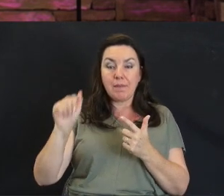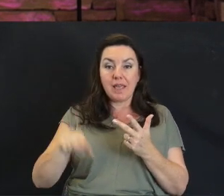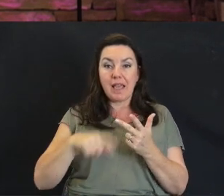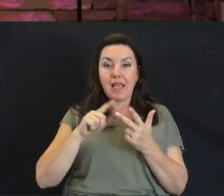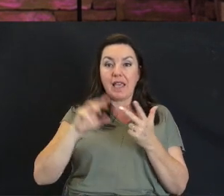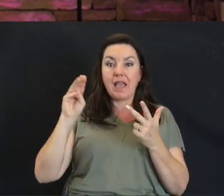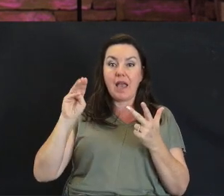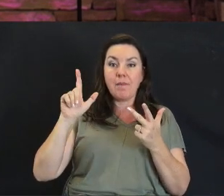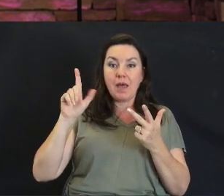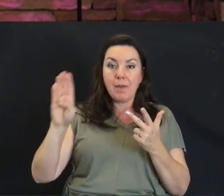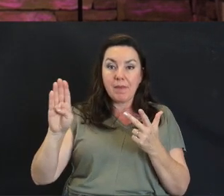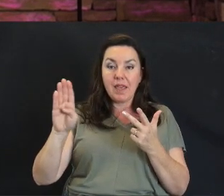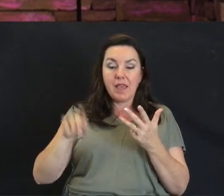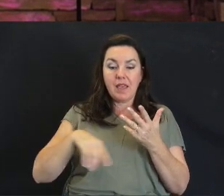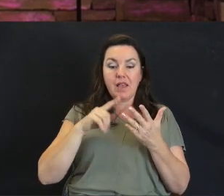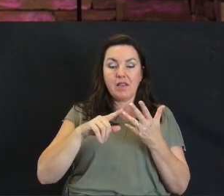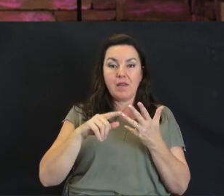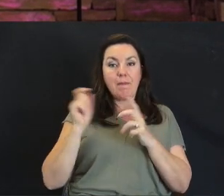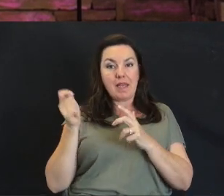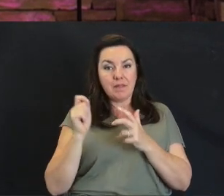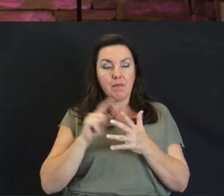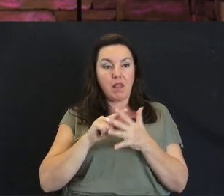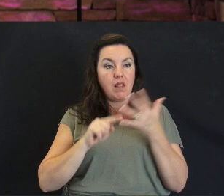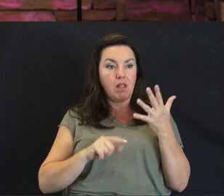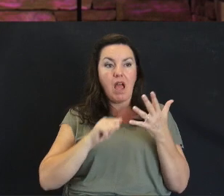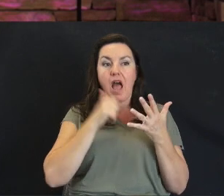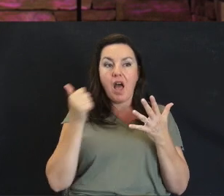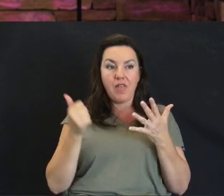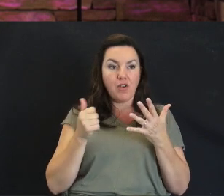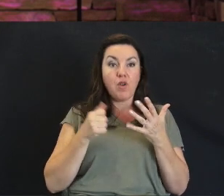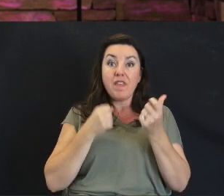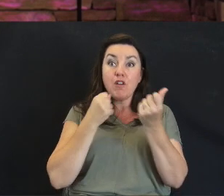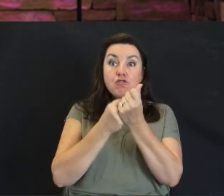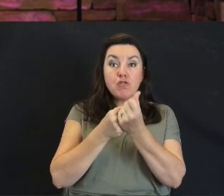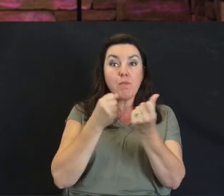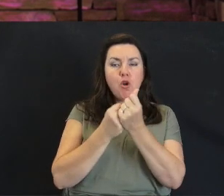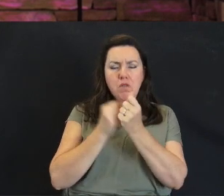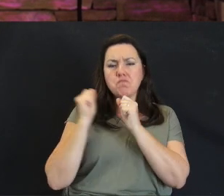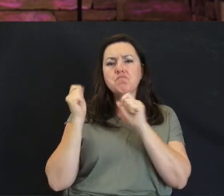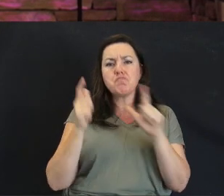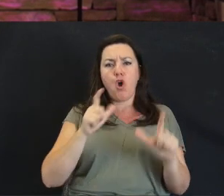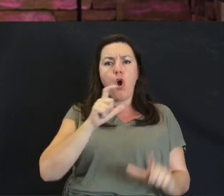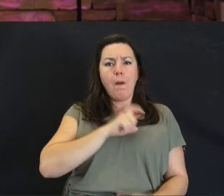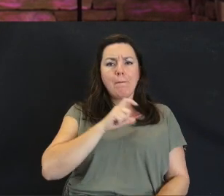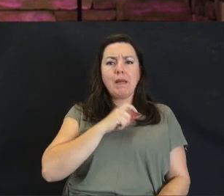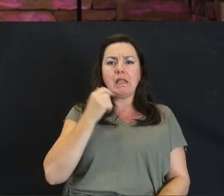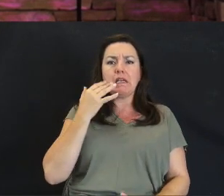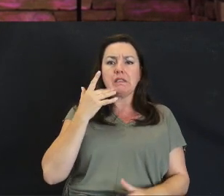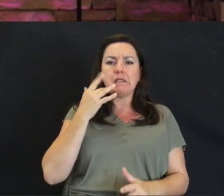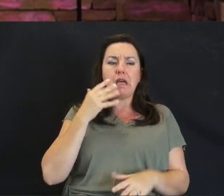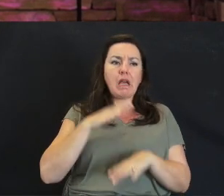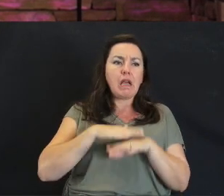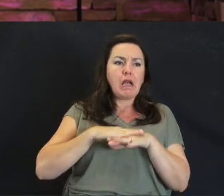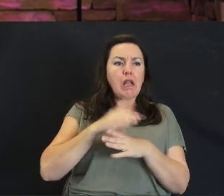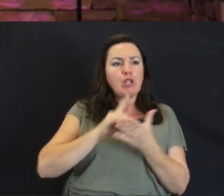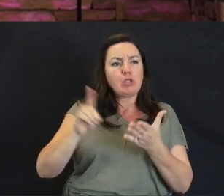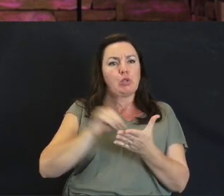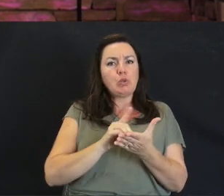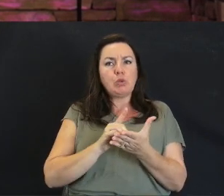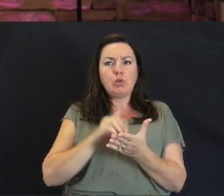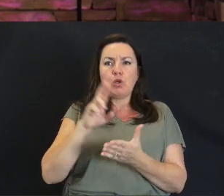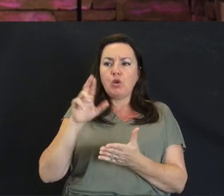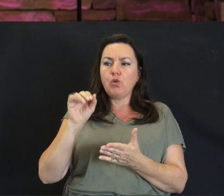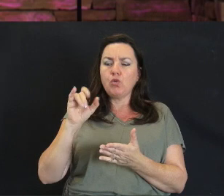MLB And other such organizations Are supporting That narrative That all police are racist There are also These sports